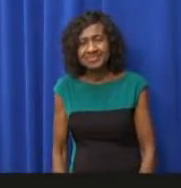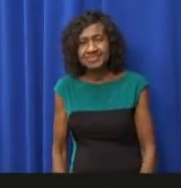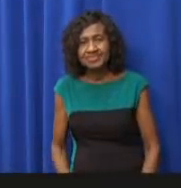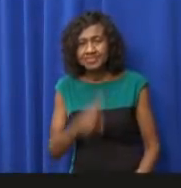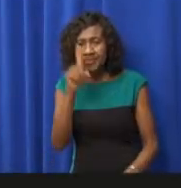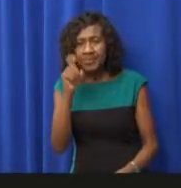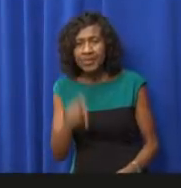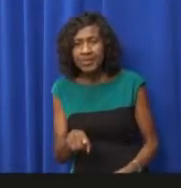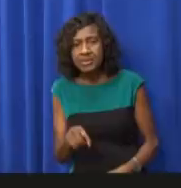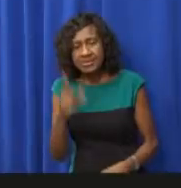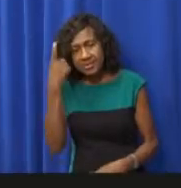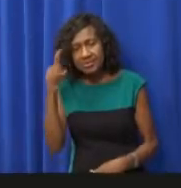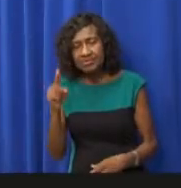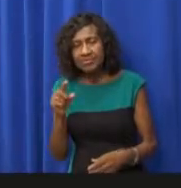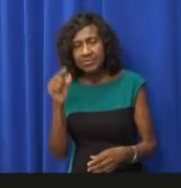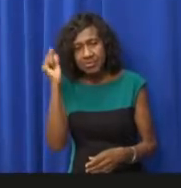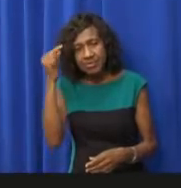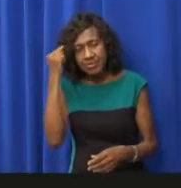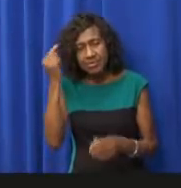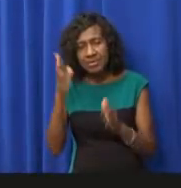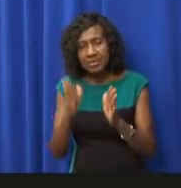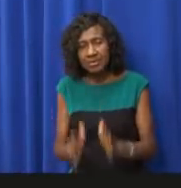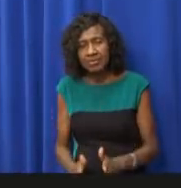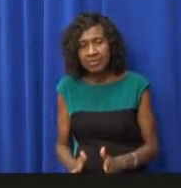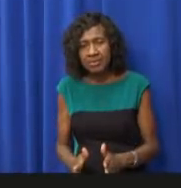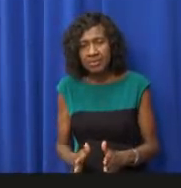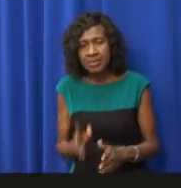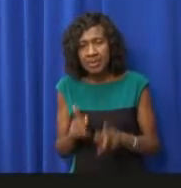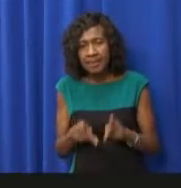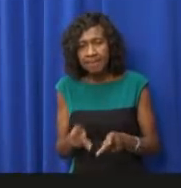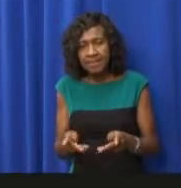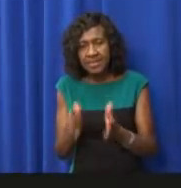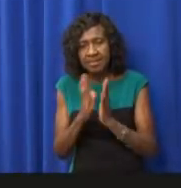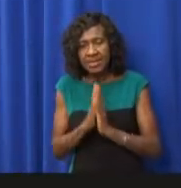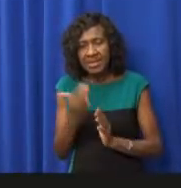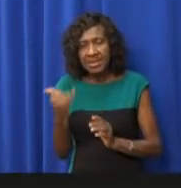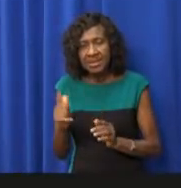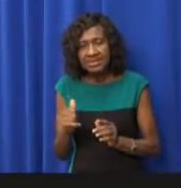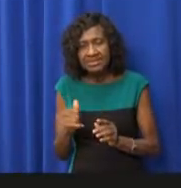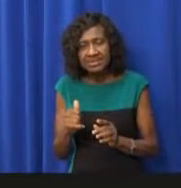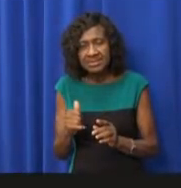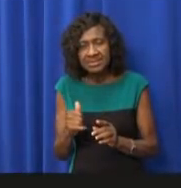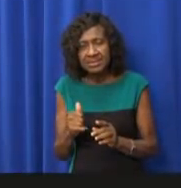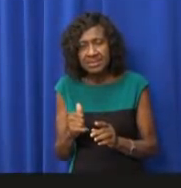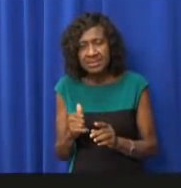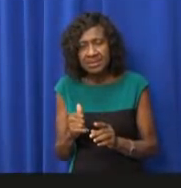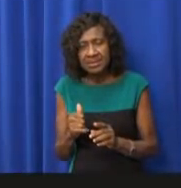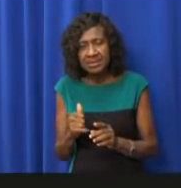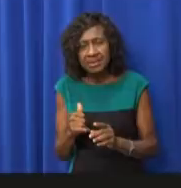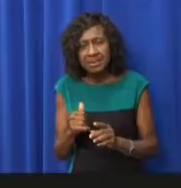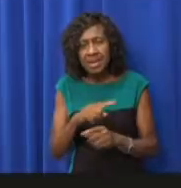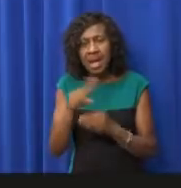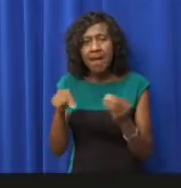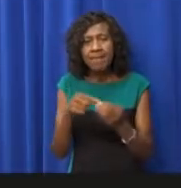for the governor. I had some folks asking if there was any update on repatriation flights to